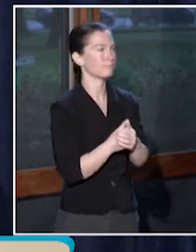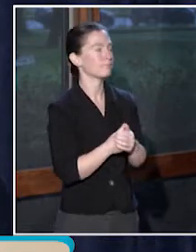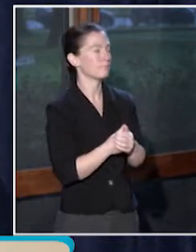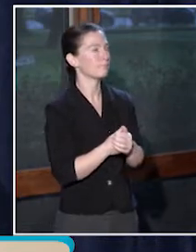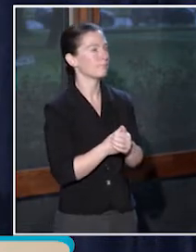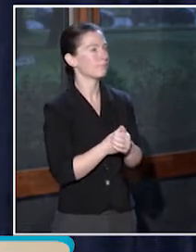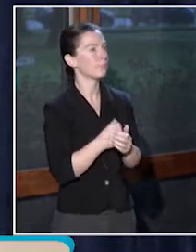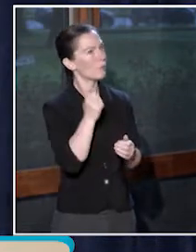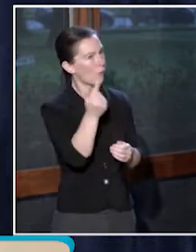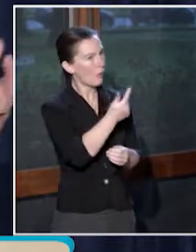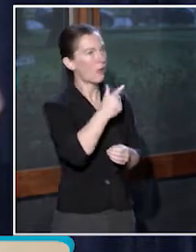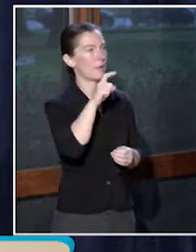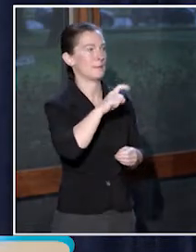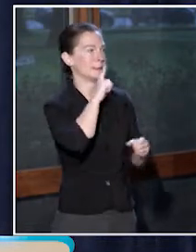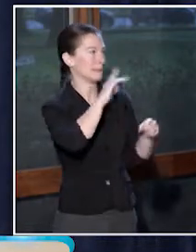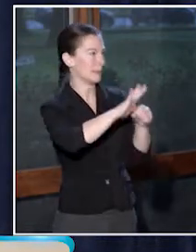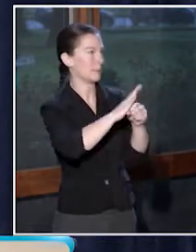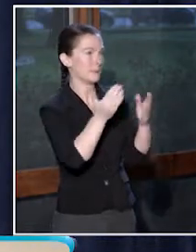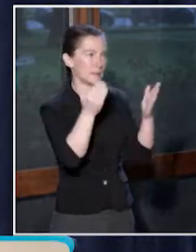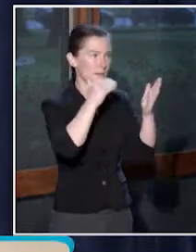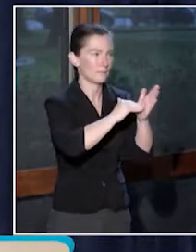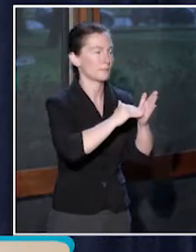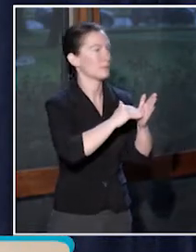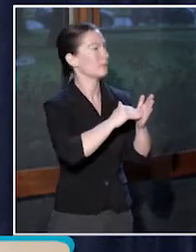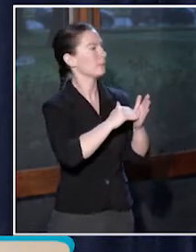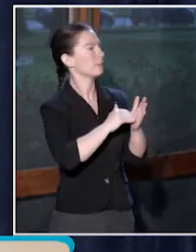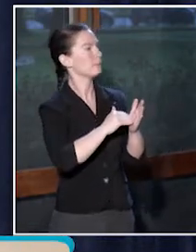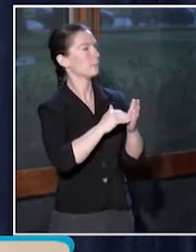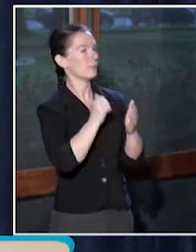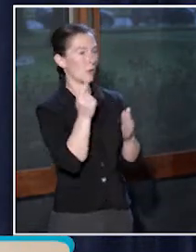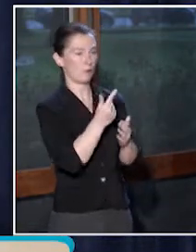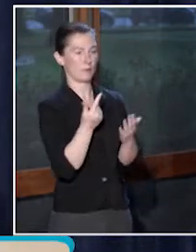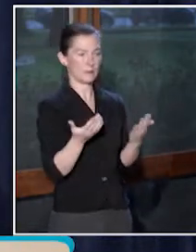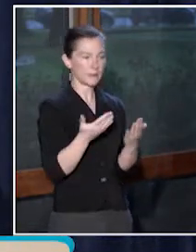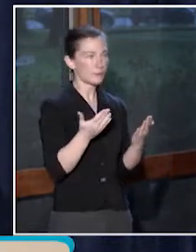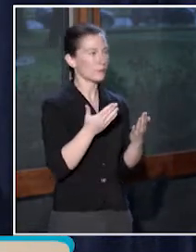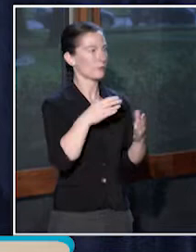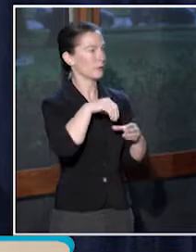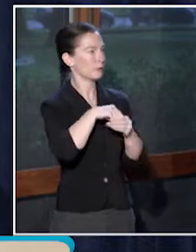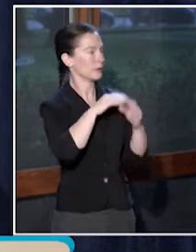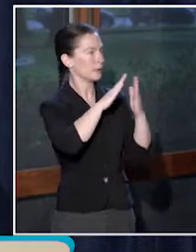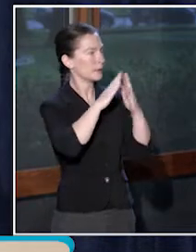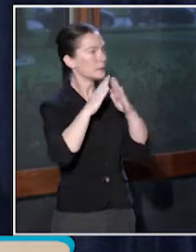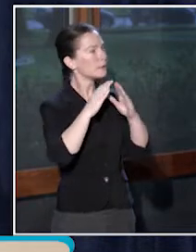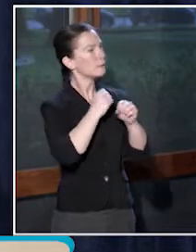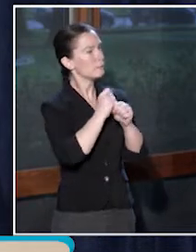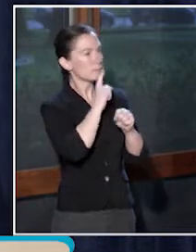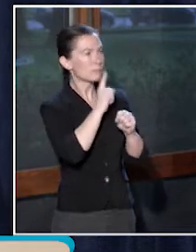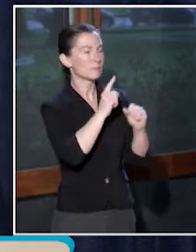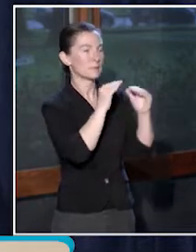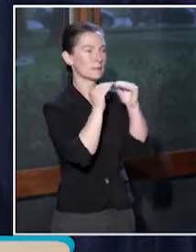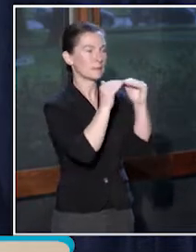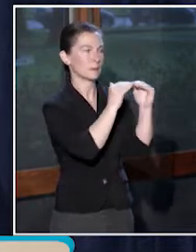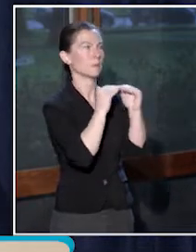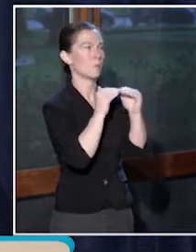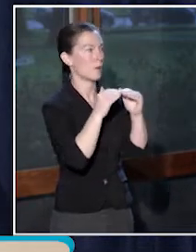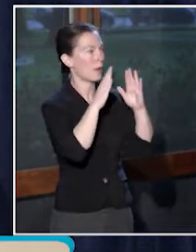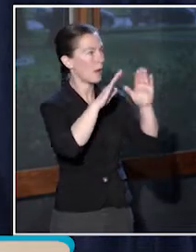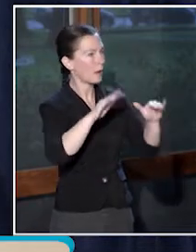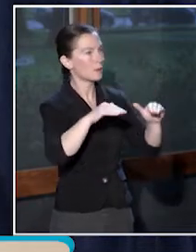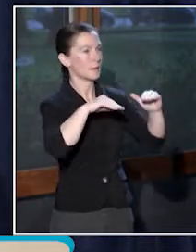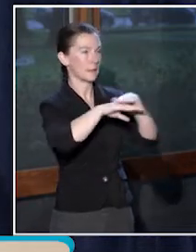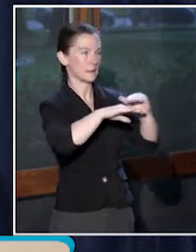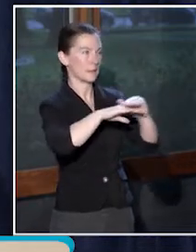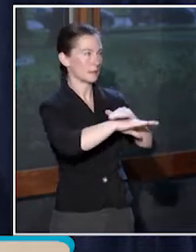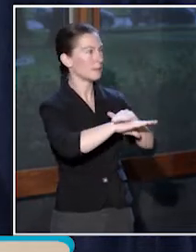from all of us here, all of us in the city, to ensure that equal and fair housing accessibility exists for